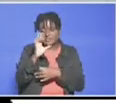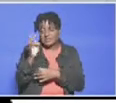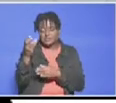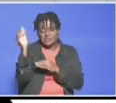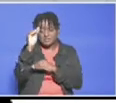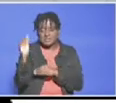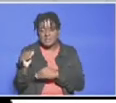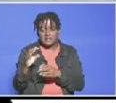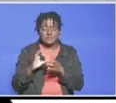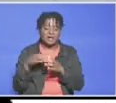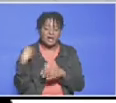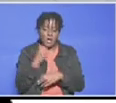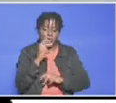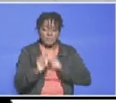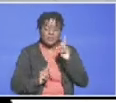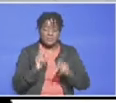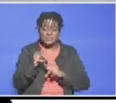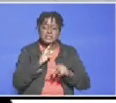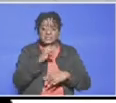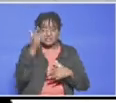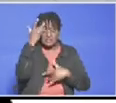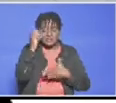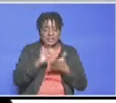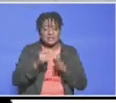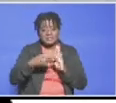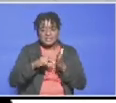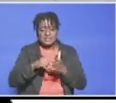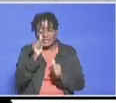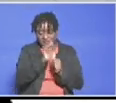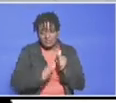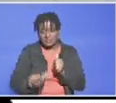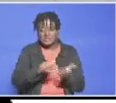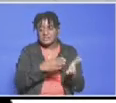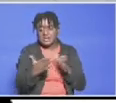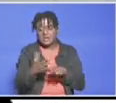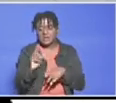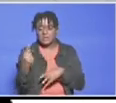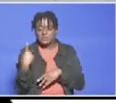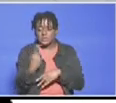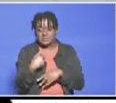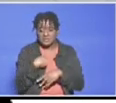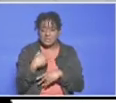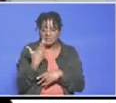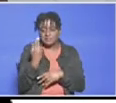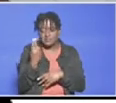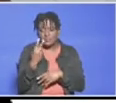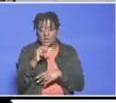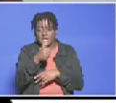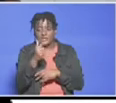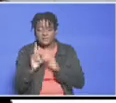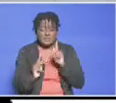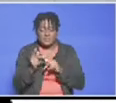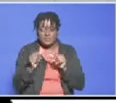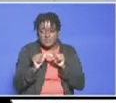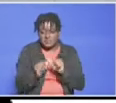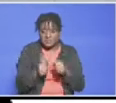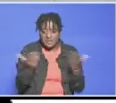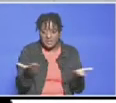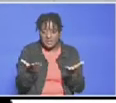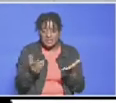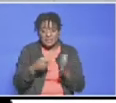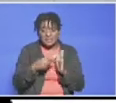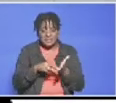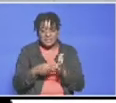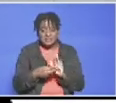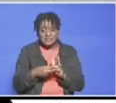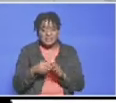then that means everybody dying out, so only me and a couple other people can be here. So that means the government have to import people here to make up